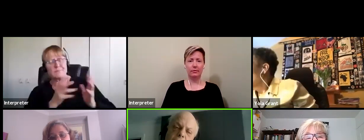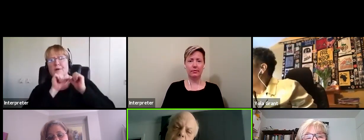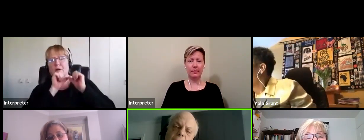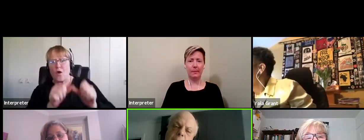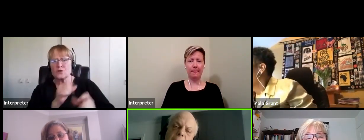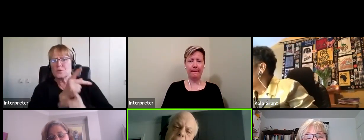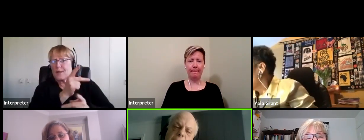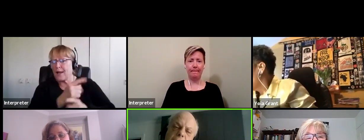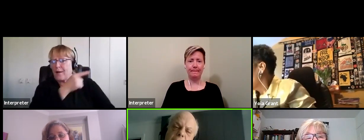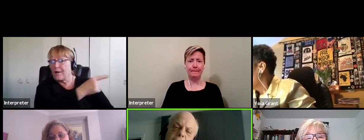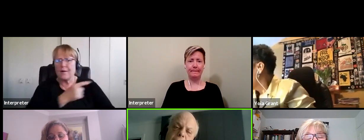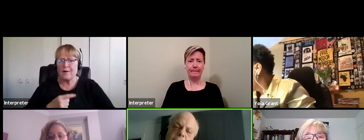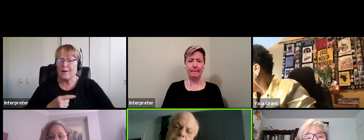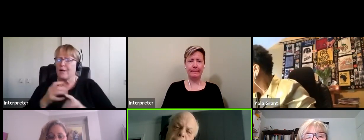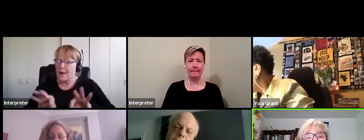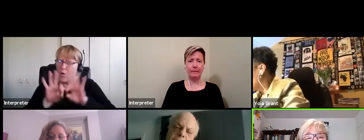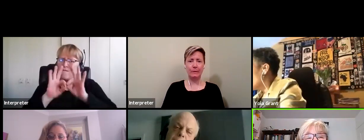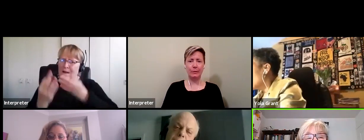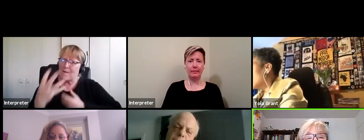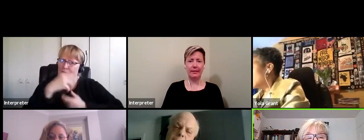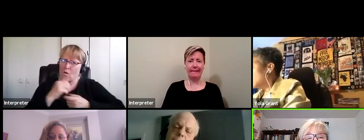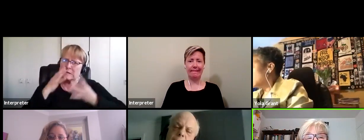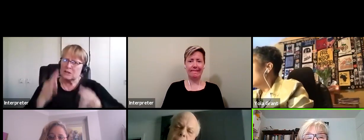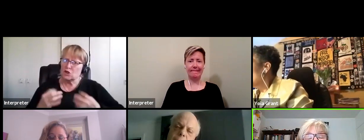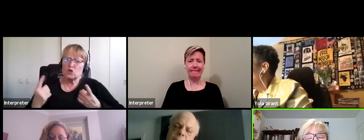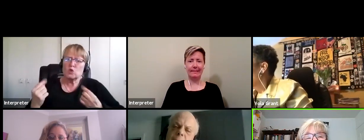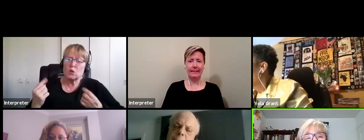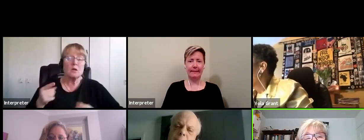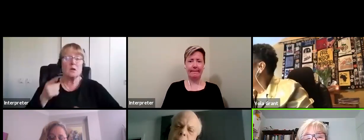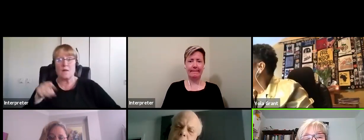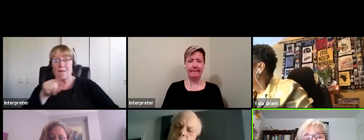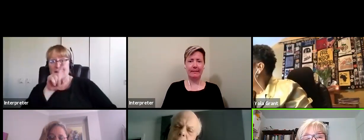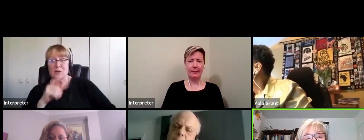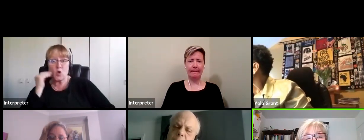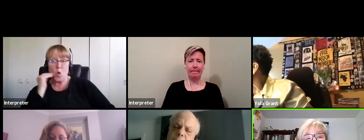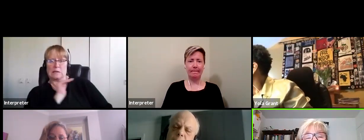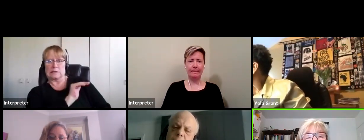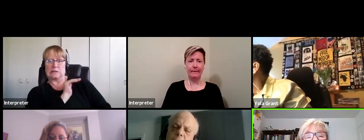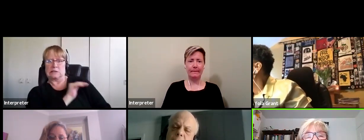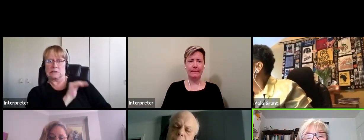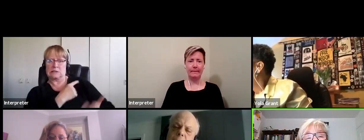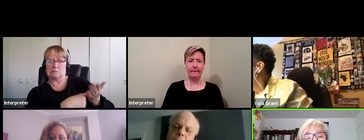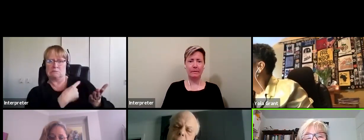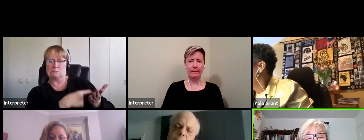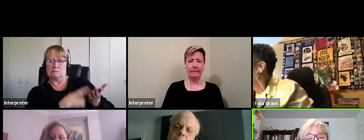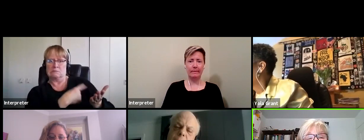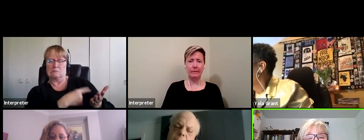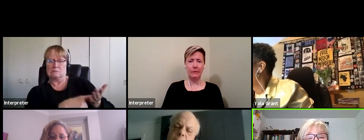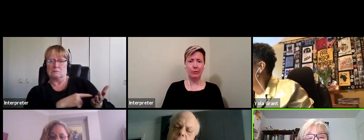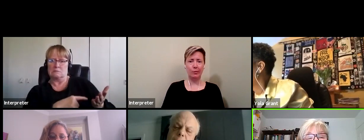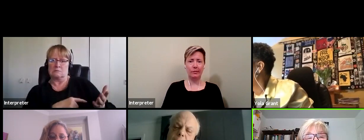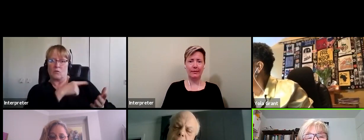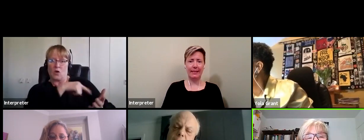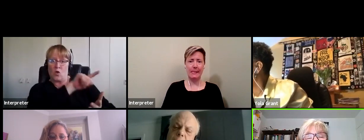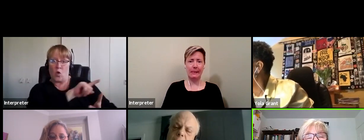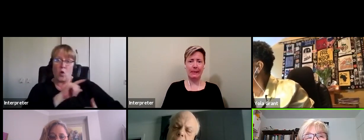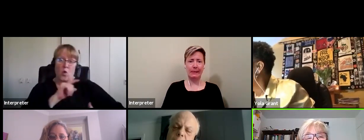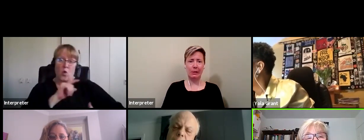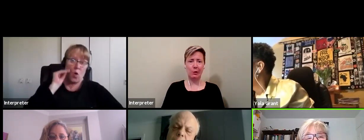their participation? Well, they need to speak to the homes. They need to keep up to date. Homes need to be keeping family